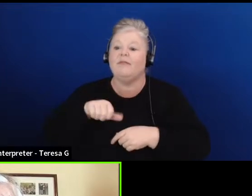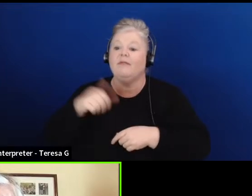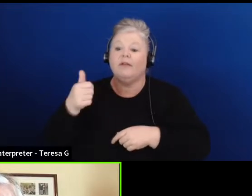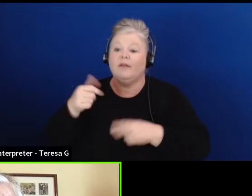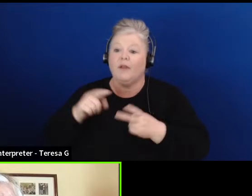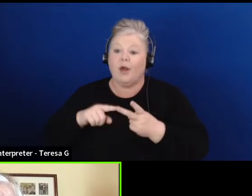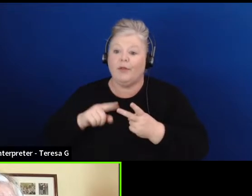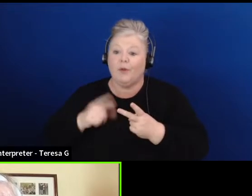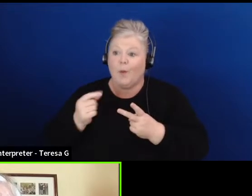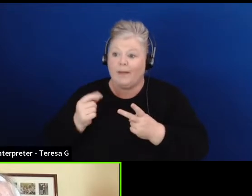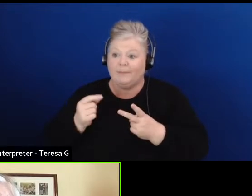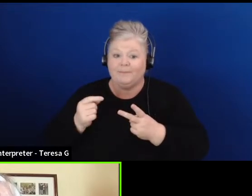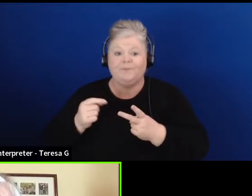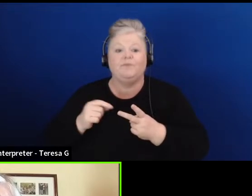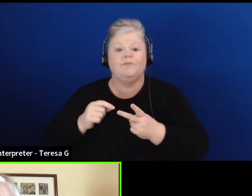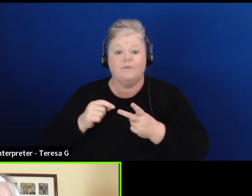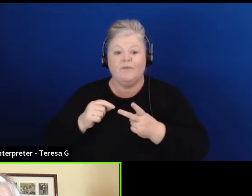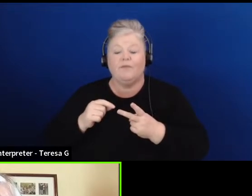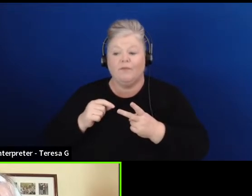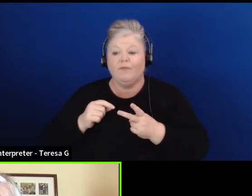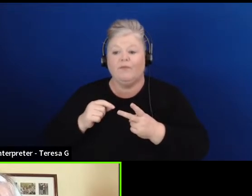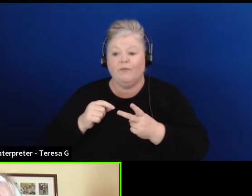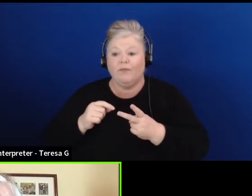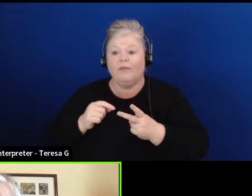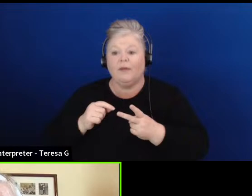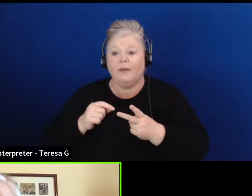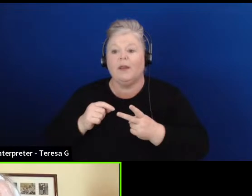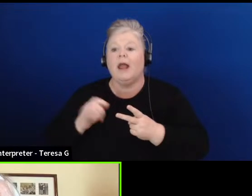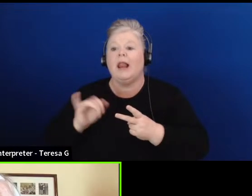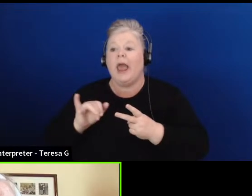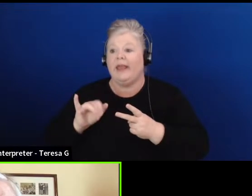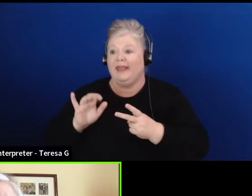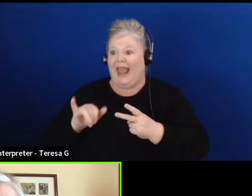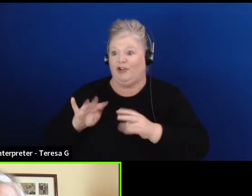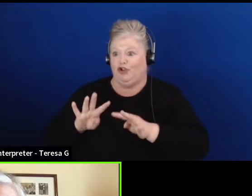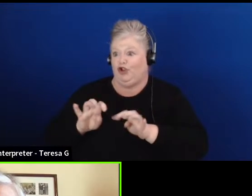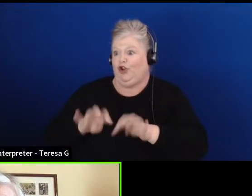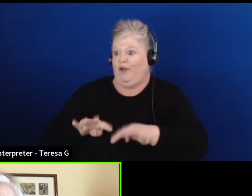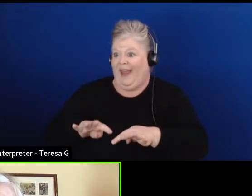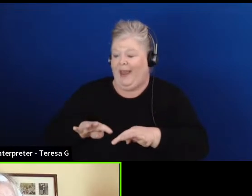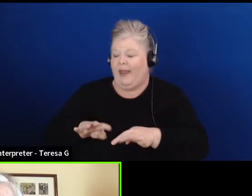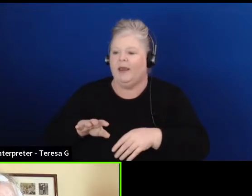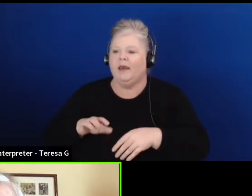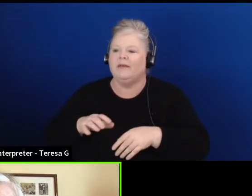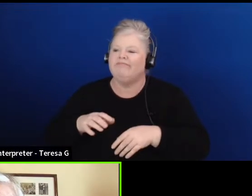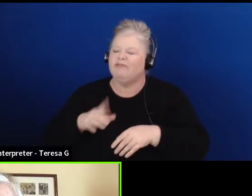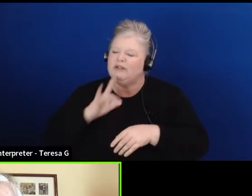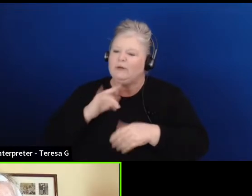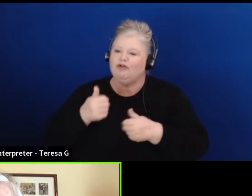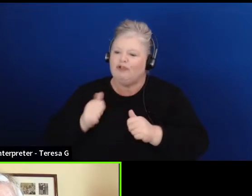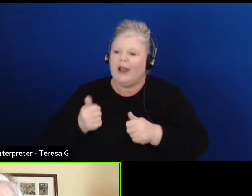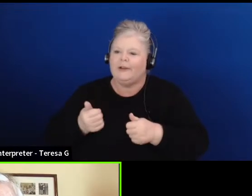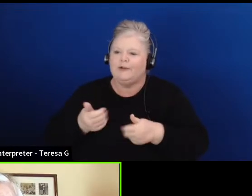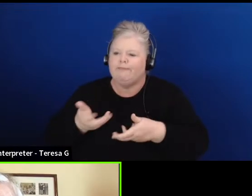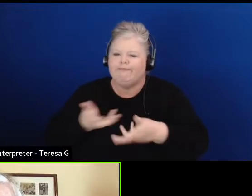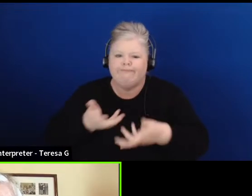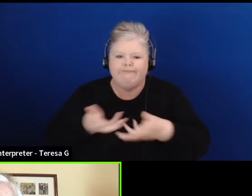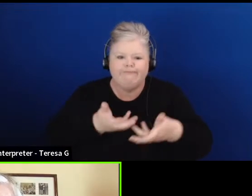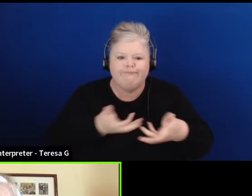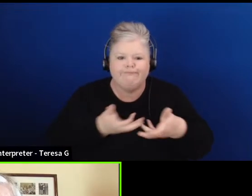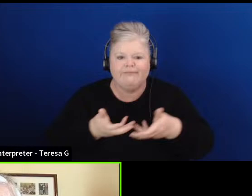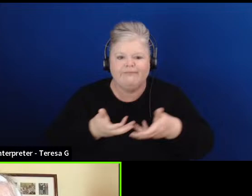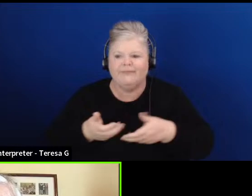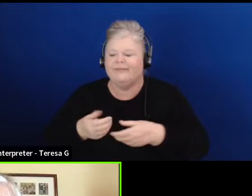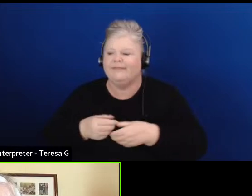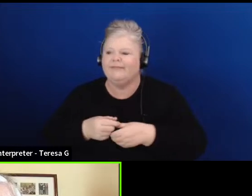getting individuals, like with the survey, just to interact more so we can get a feeling of what they